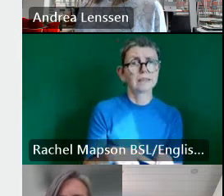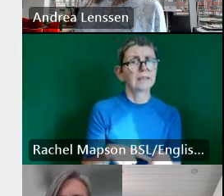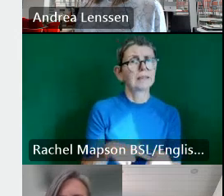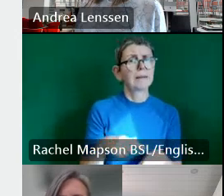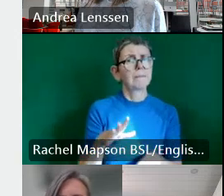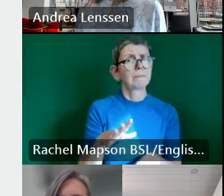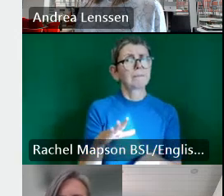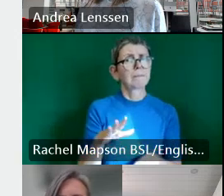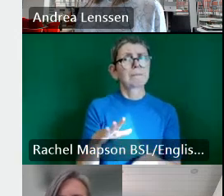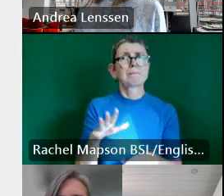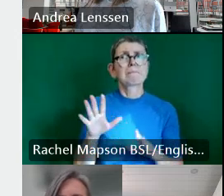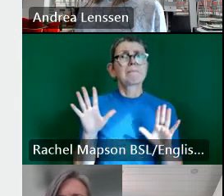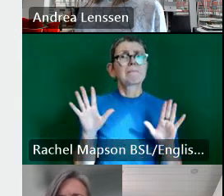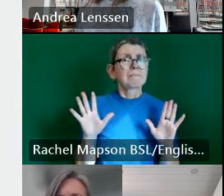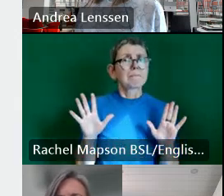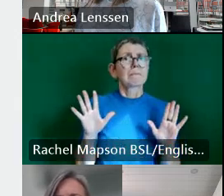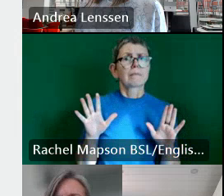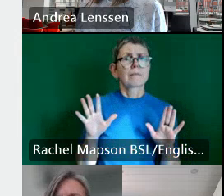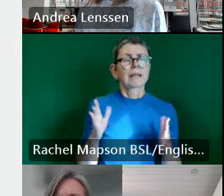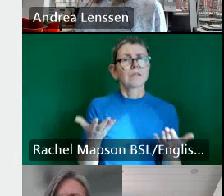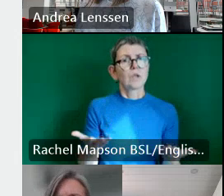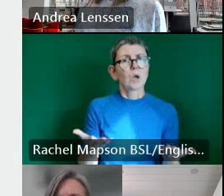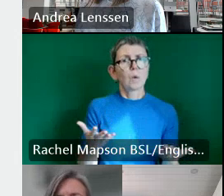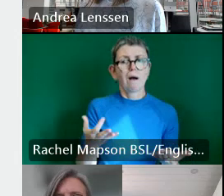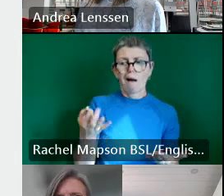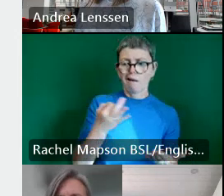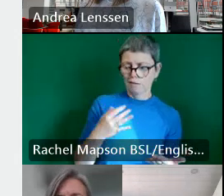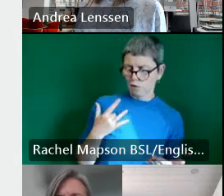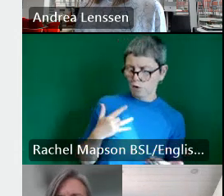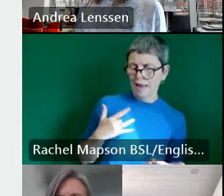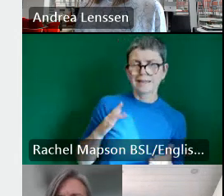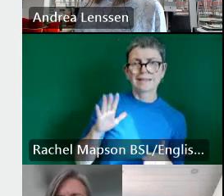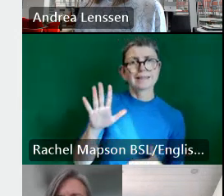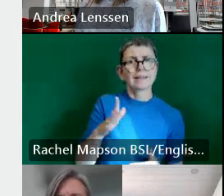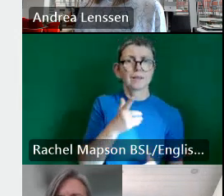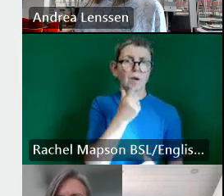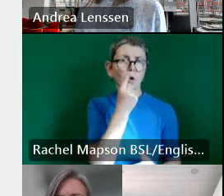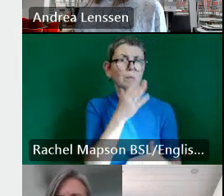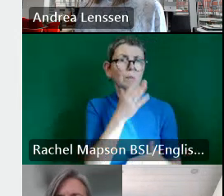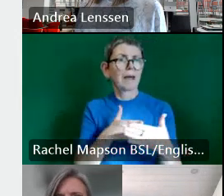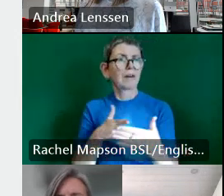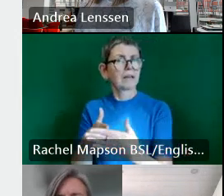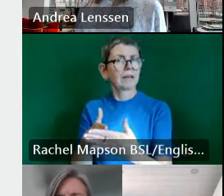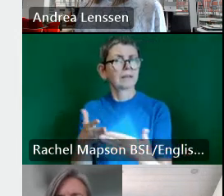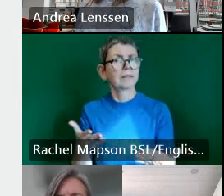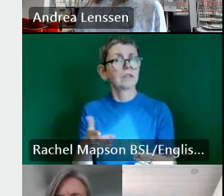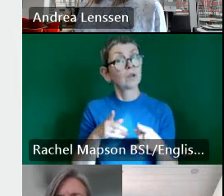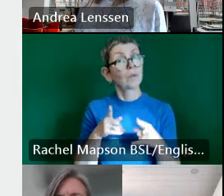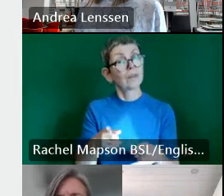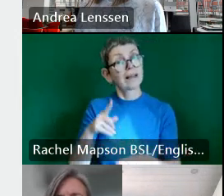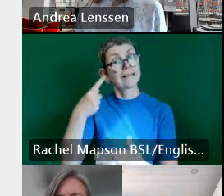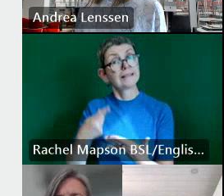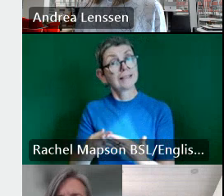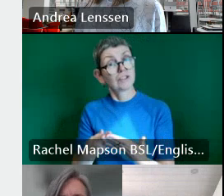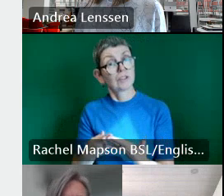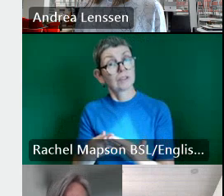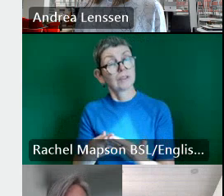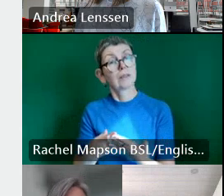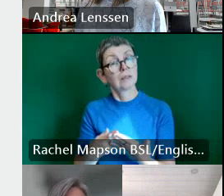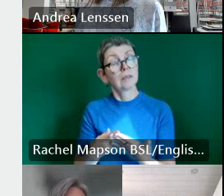system. So if you think about some of the challenges that certain decisions that were being made and how it impacted